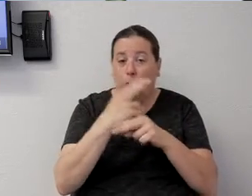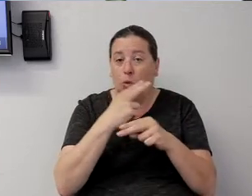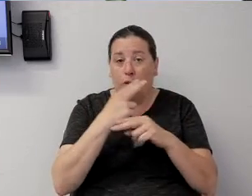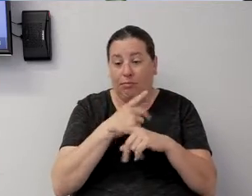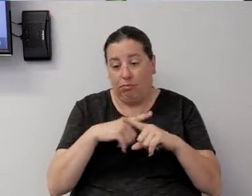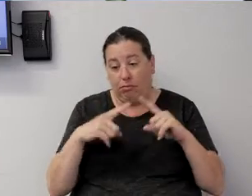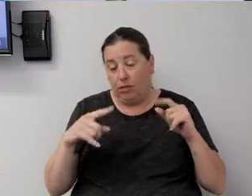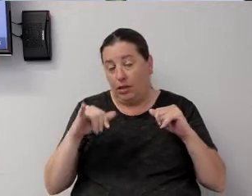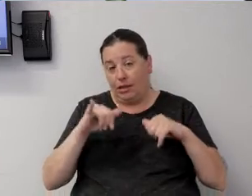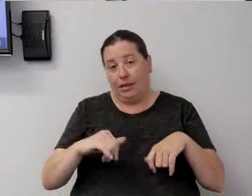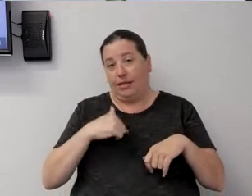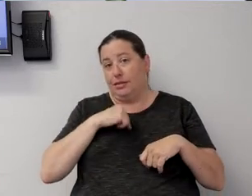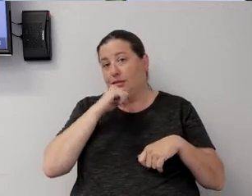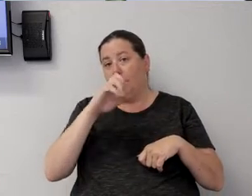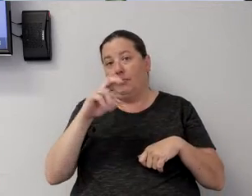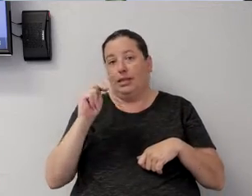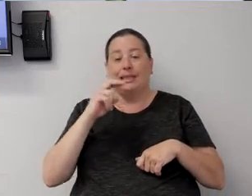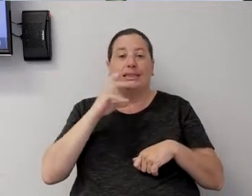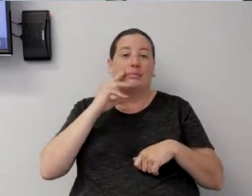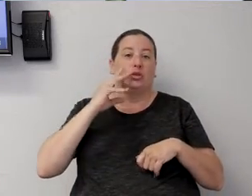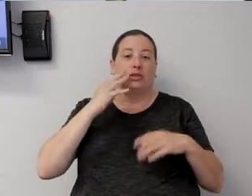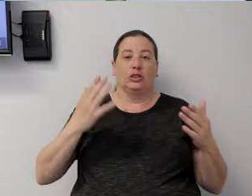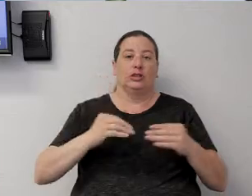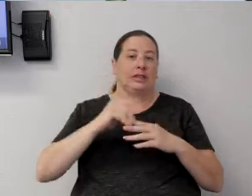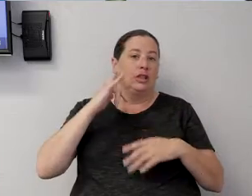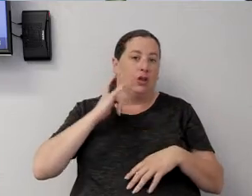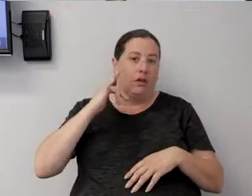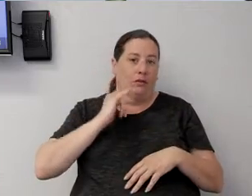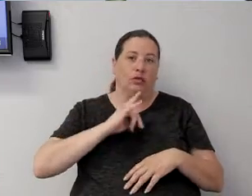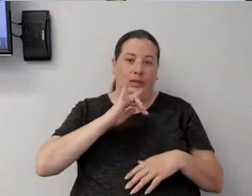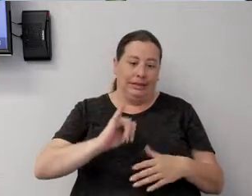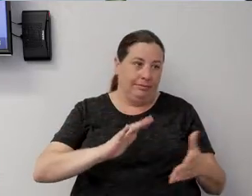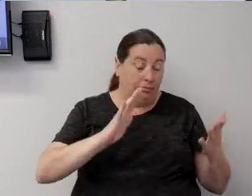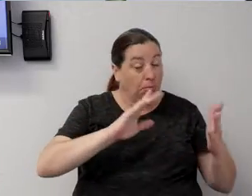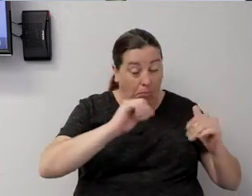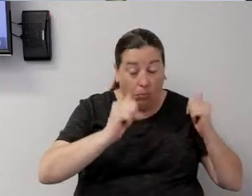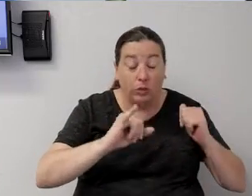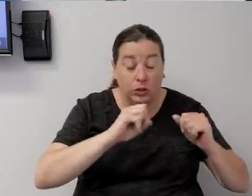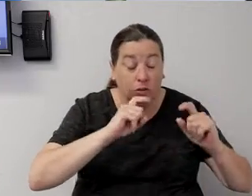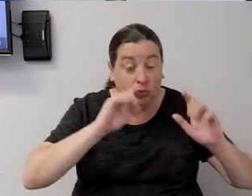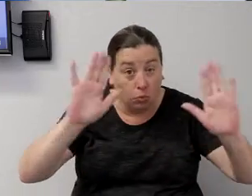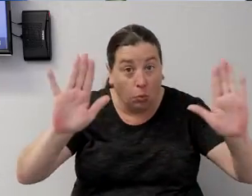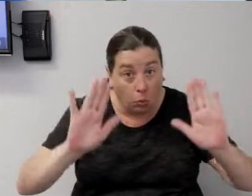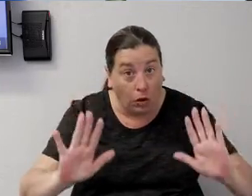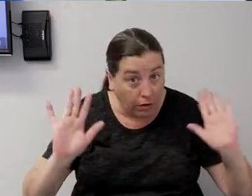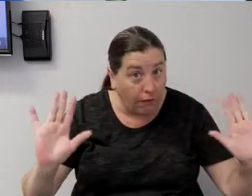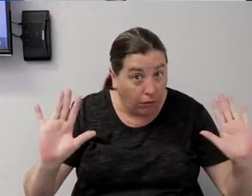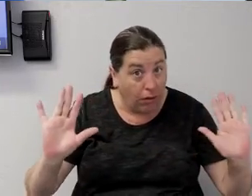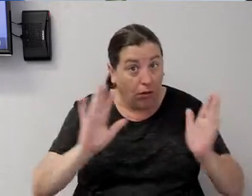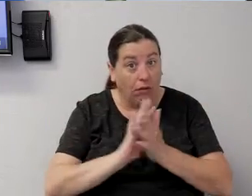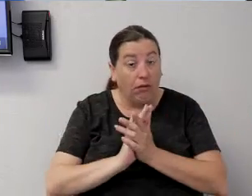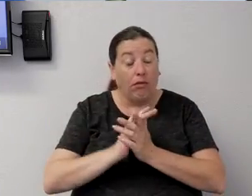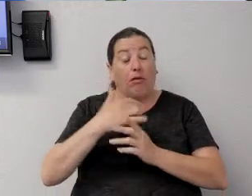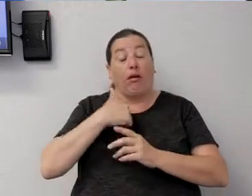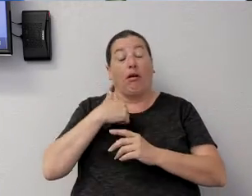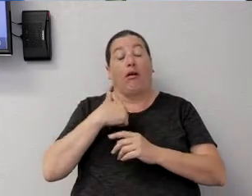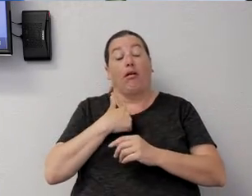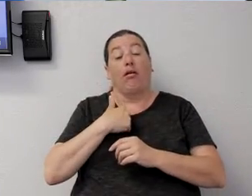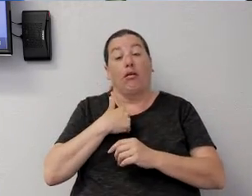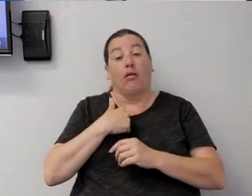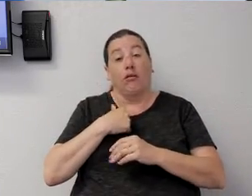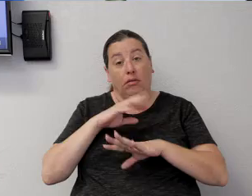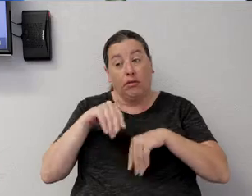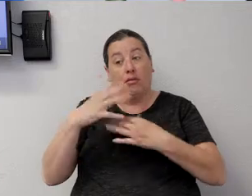been the experience really in California, which is wonderful. And Right. again, I attribute that to